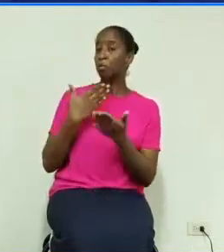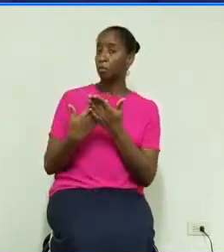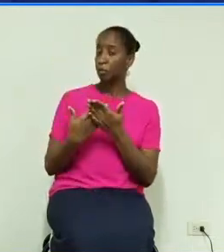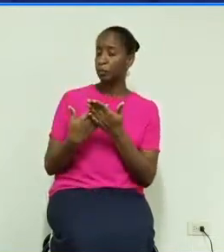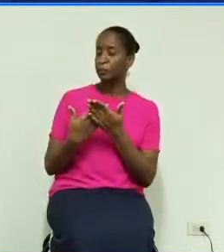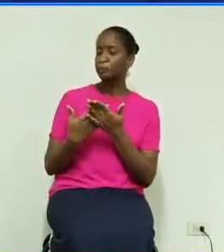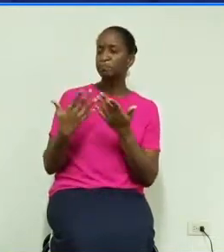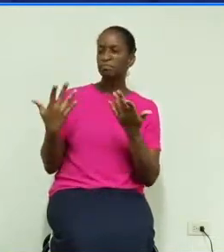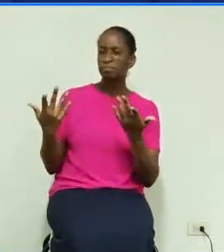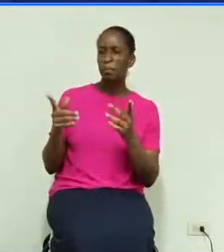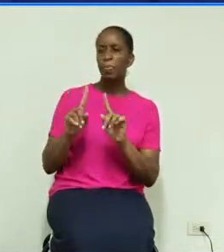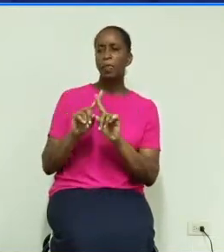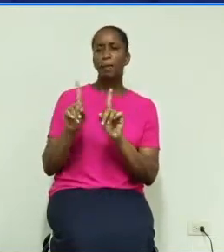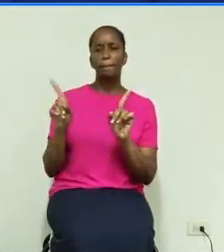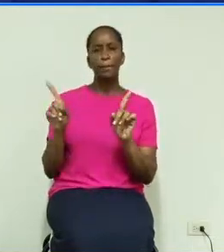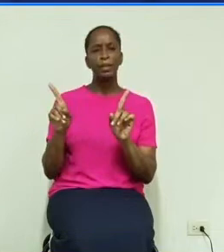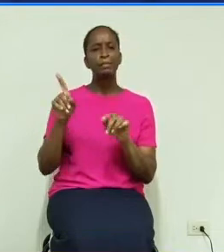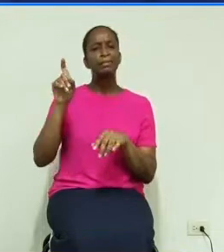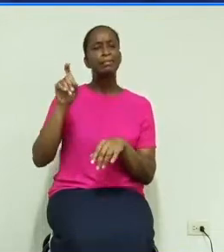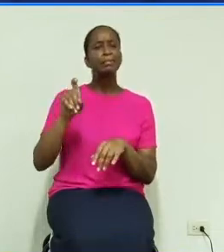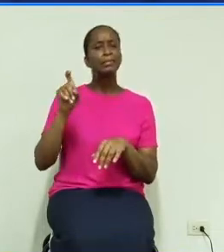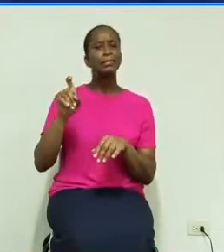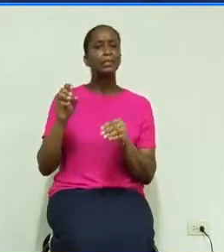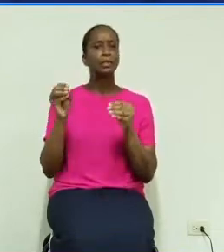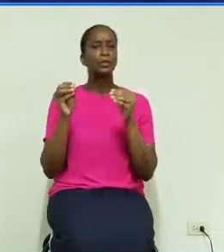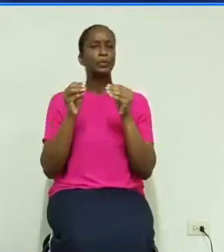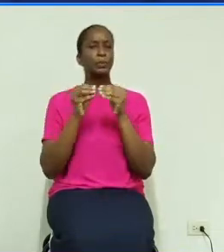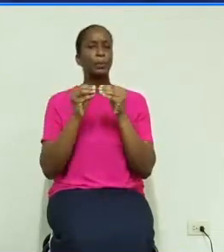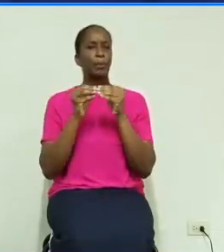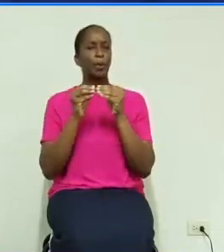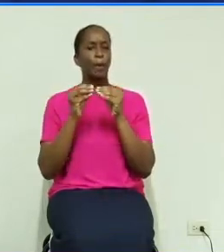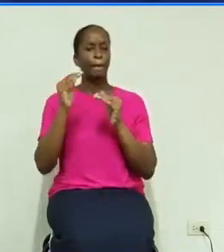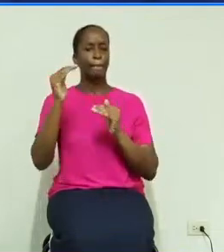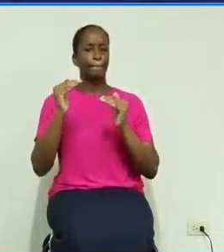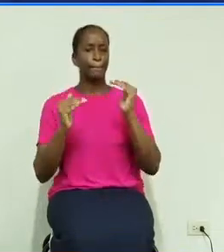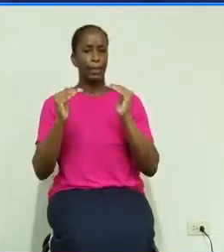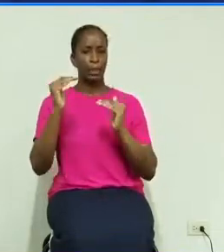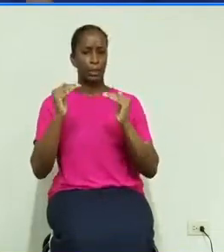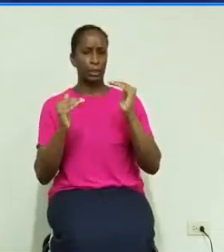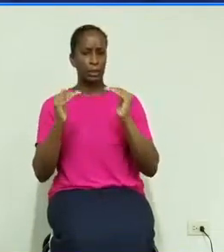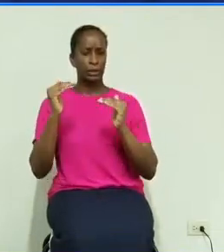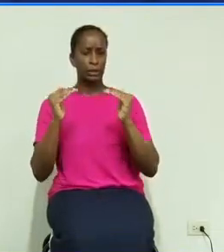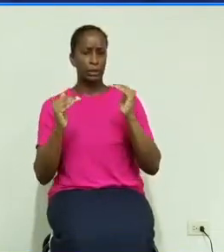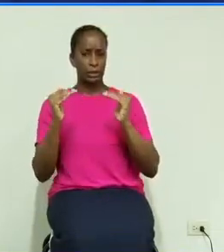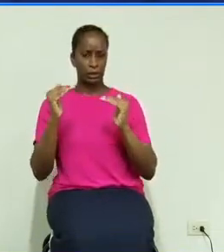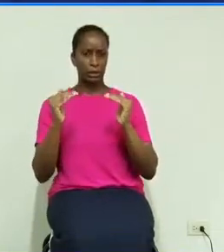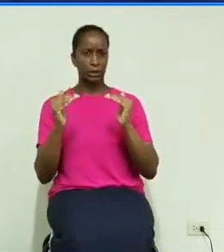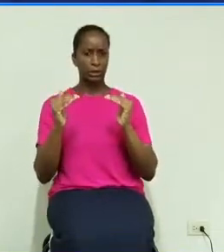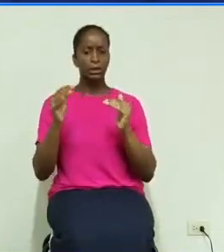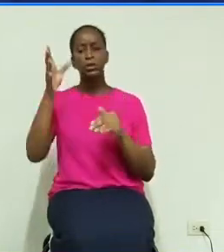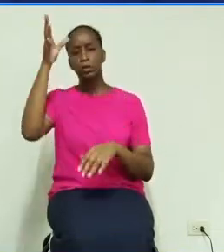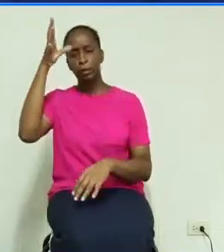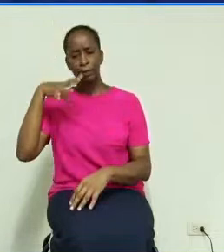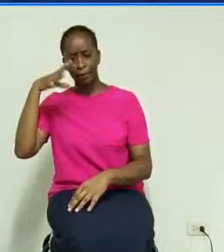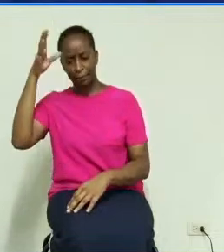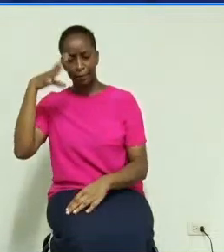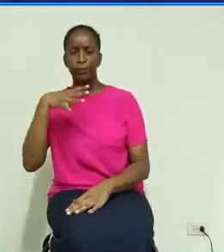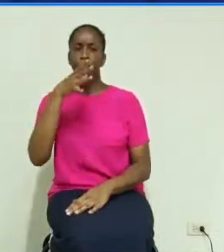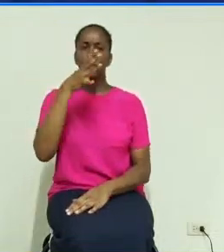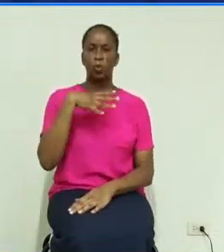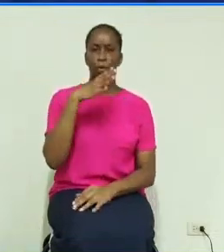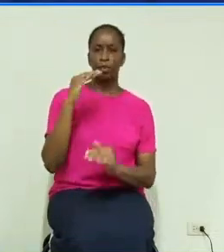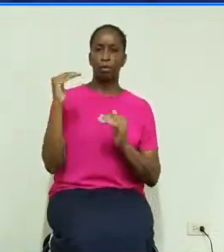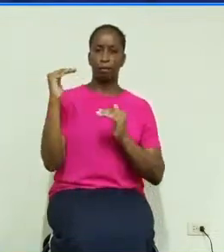landscape? In terms of recommendations, very quickly, I can think of maybe development and implementation of